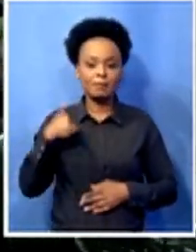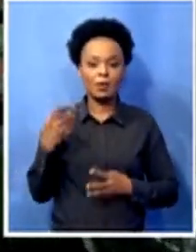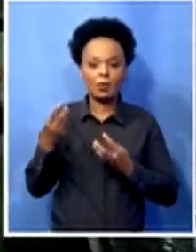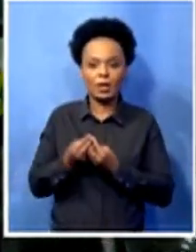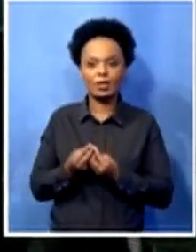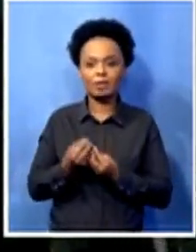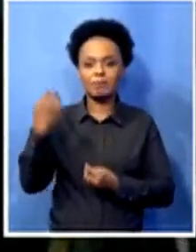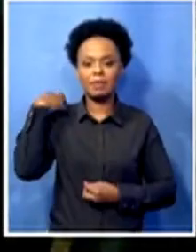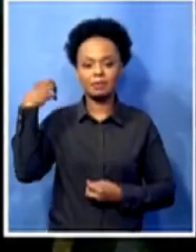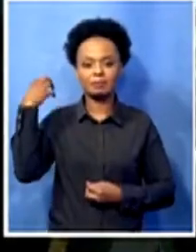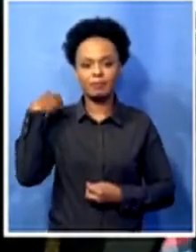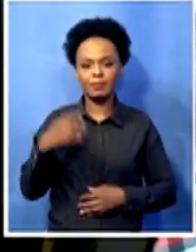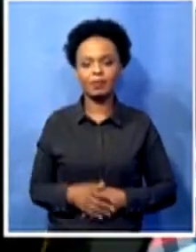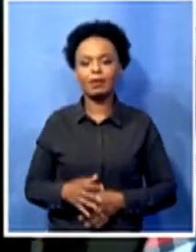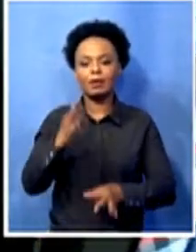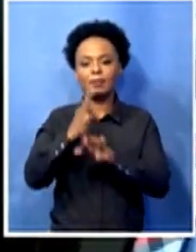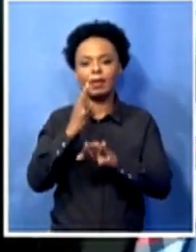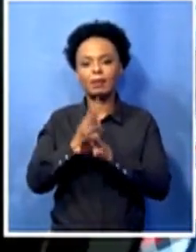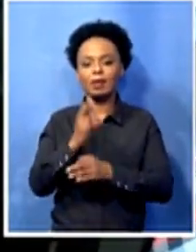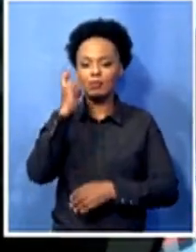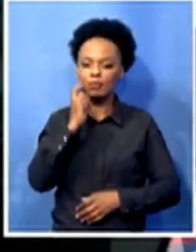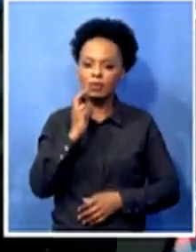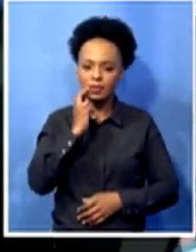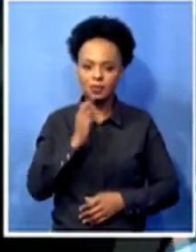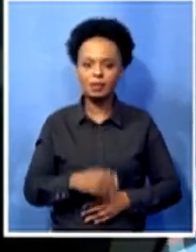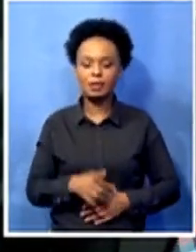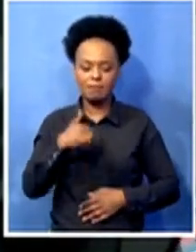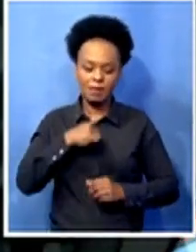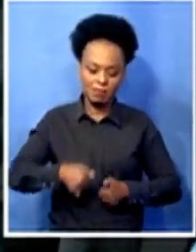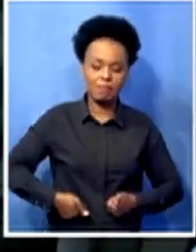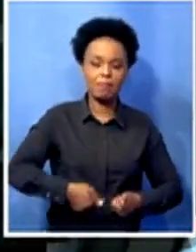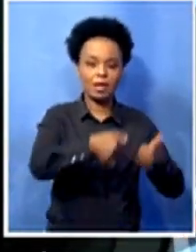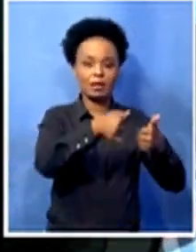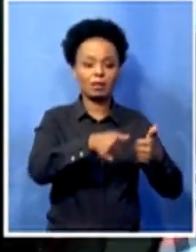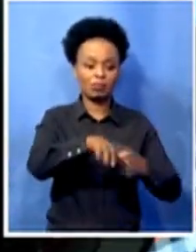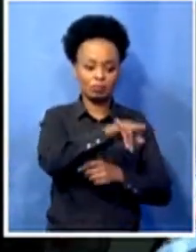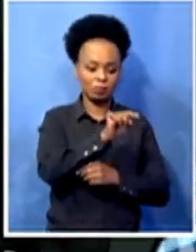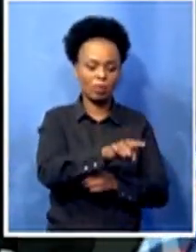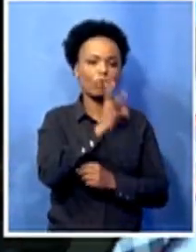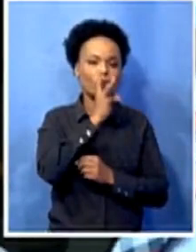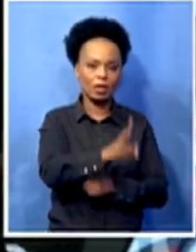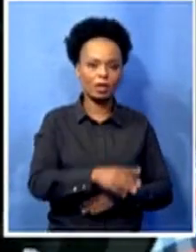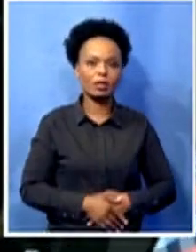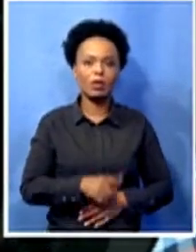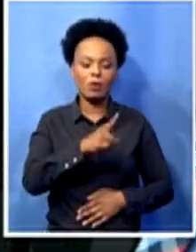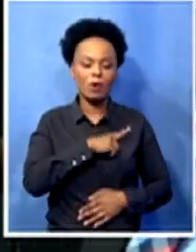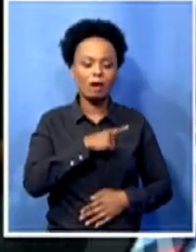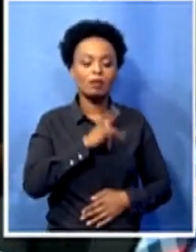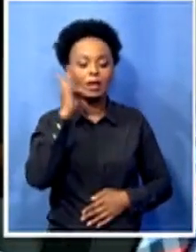Ngizobuya la masinyane. Ngoba niyakhala ukuthi ingathi uhlelo